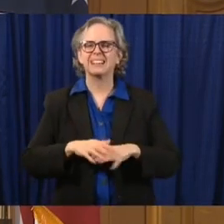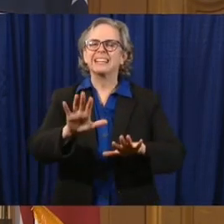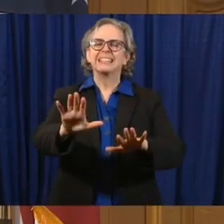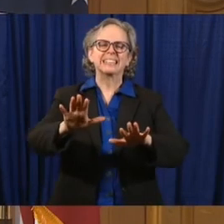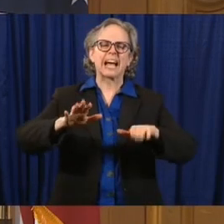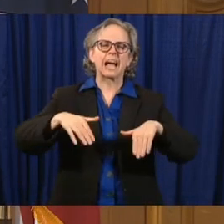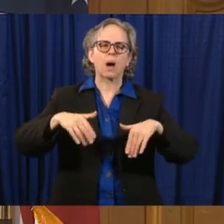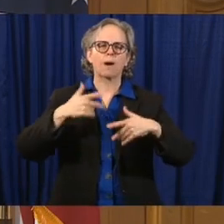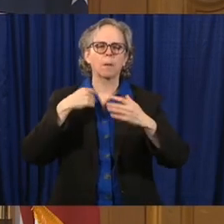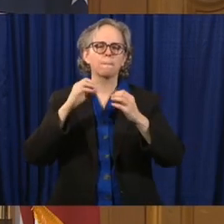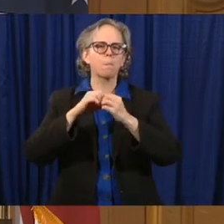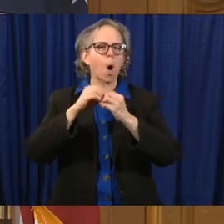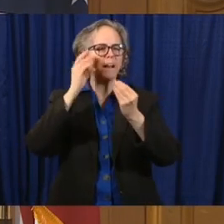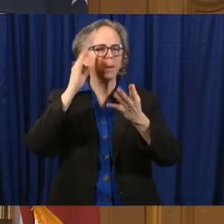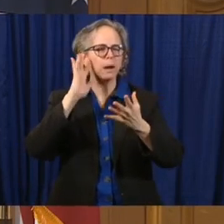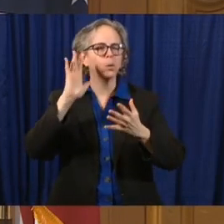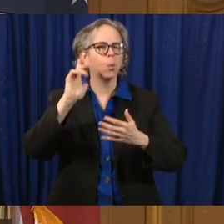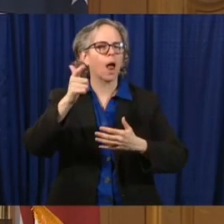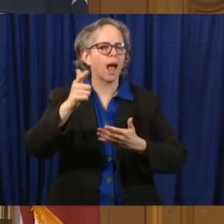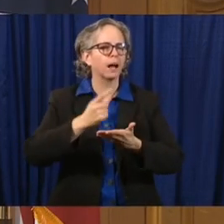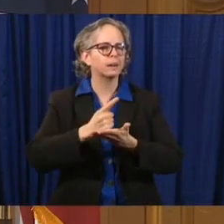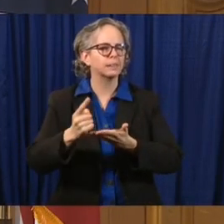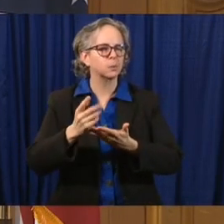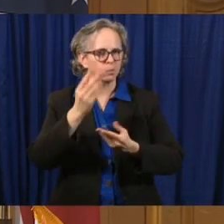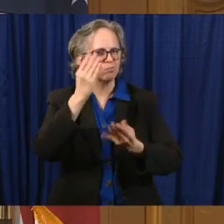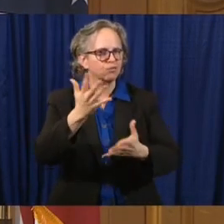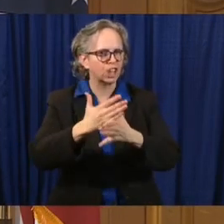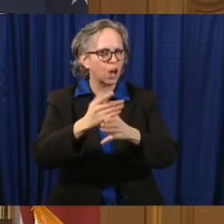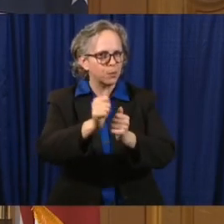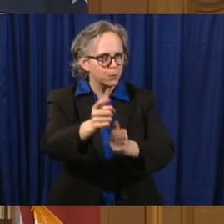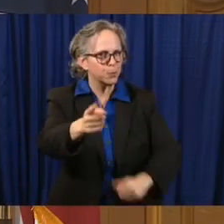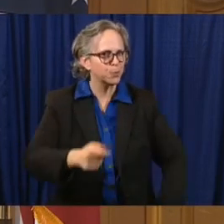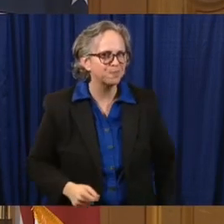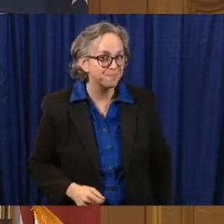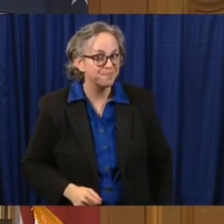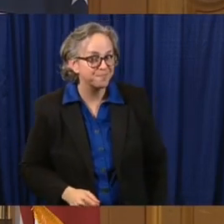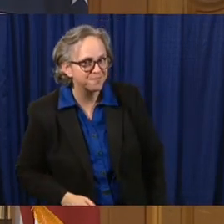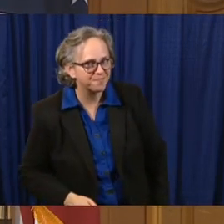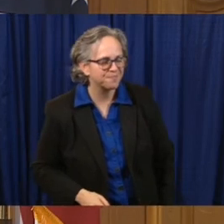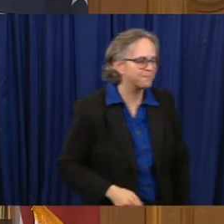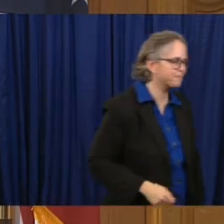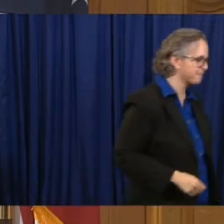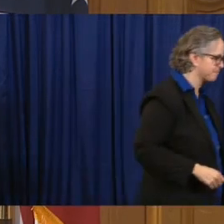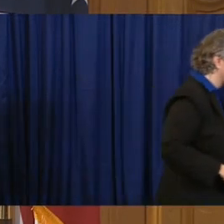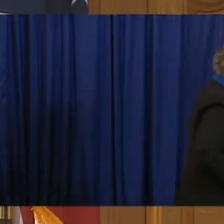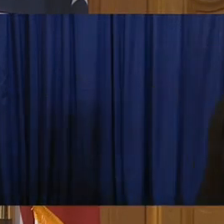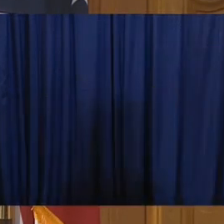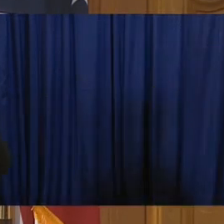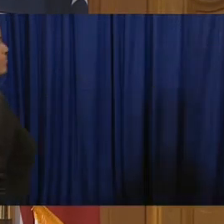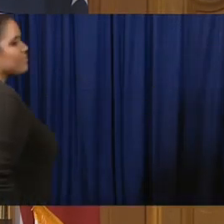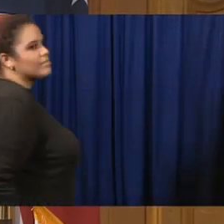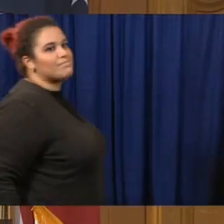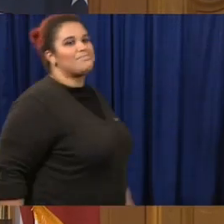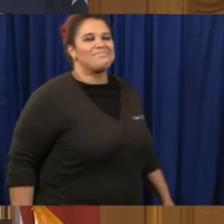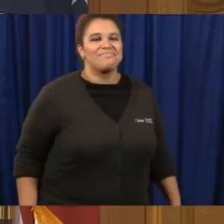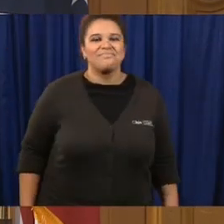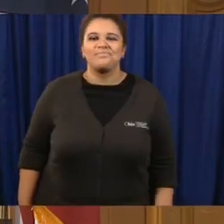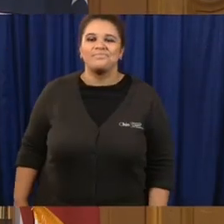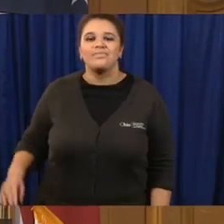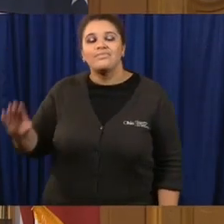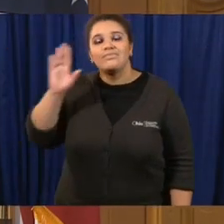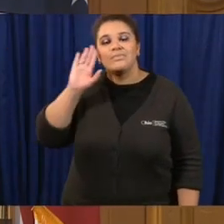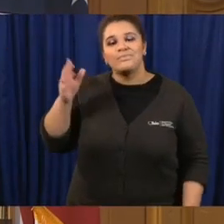We're certainly going to need it, and we will certainly use it. Any guesstimates on the hole that we will be in this